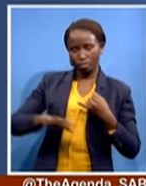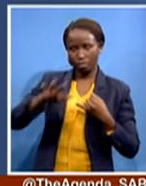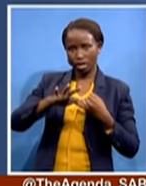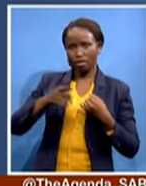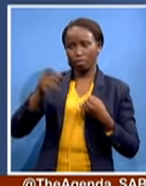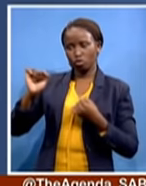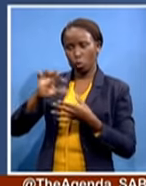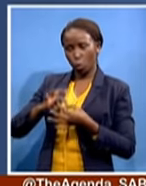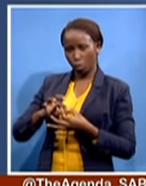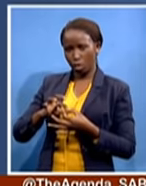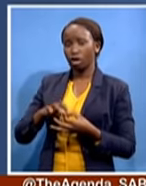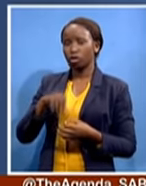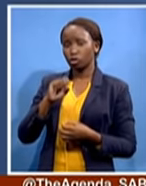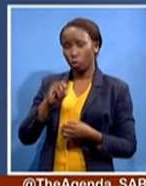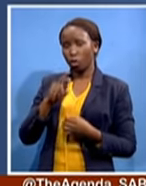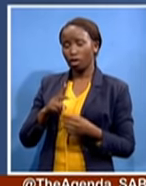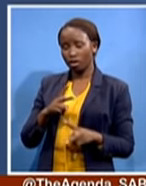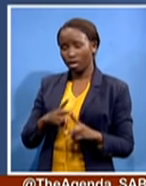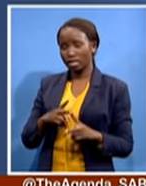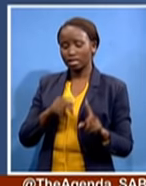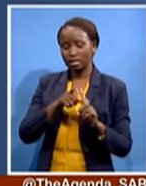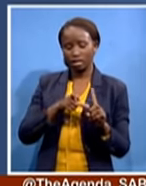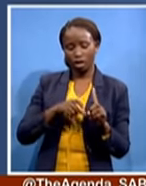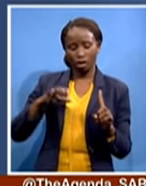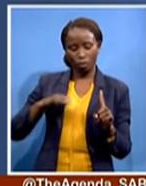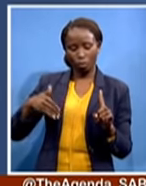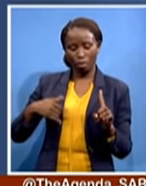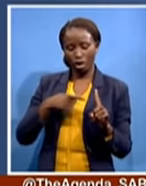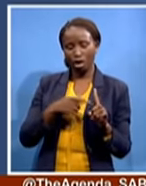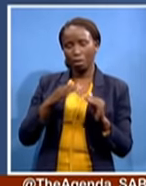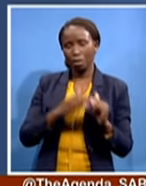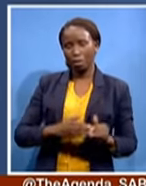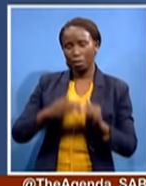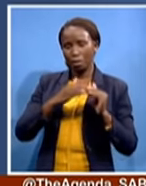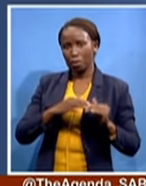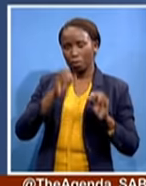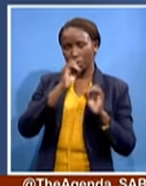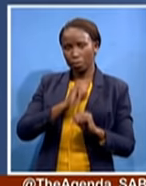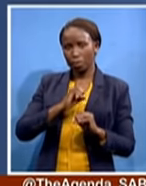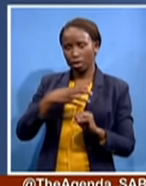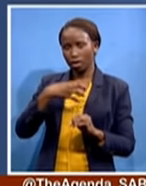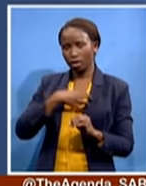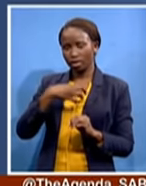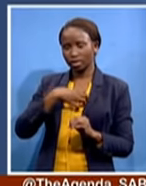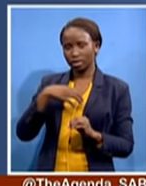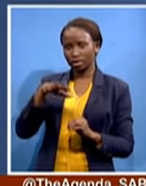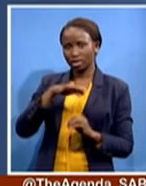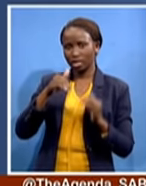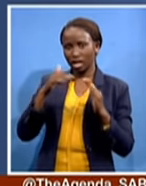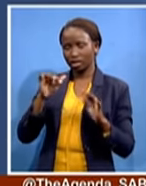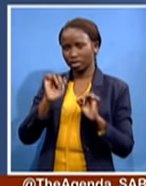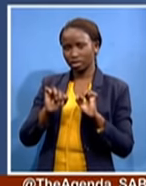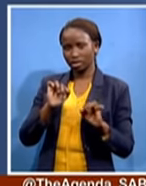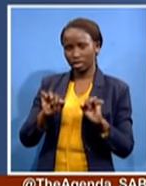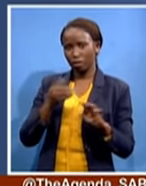not taking care of the assets or properties of former President Robert Mugabe. And